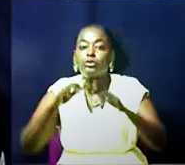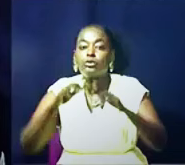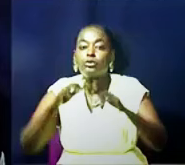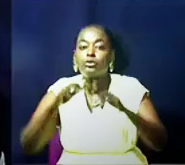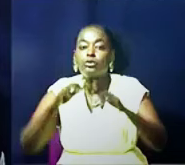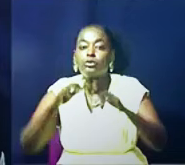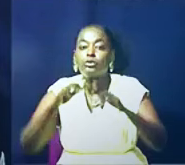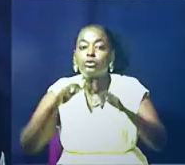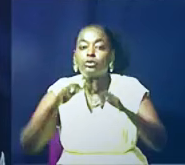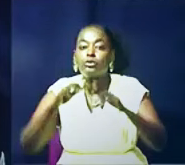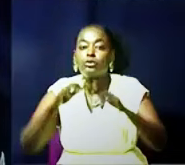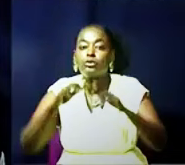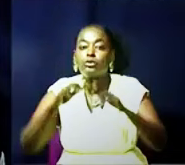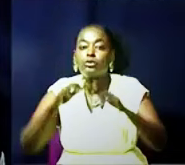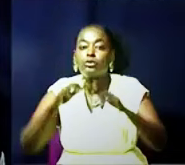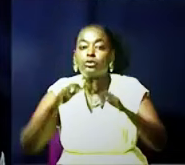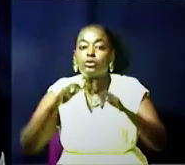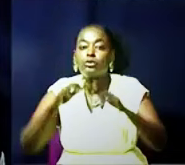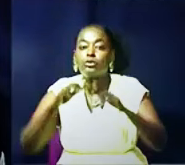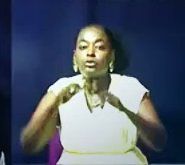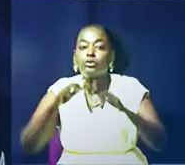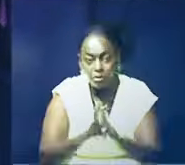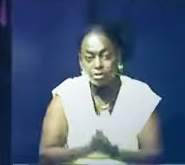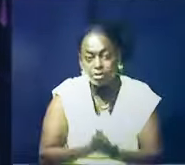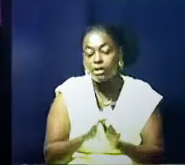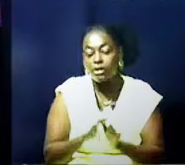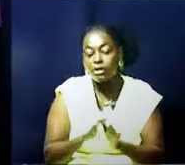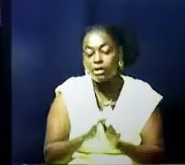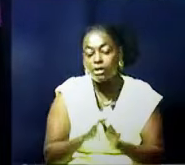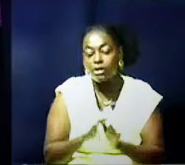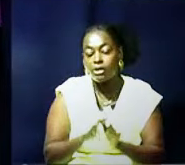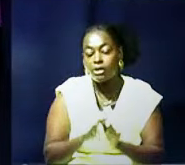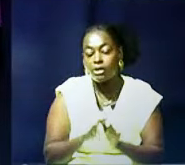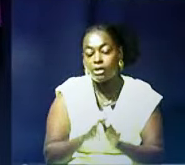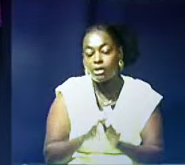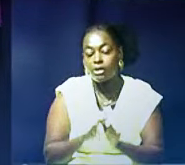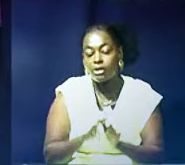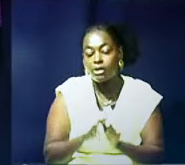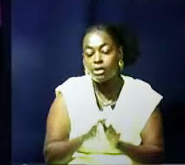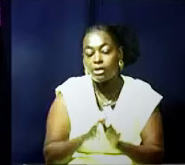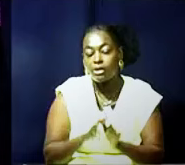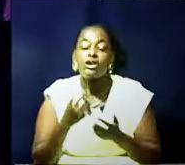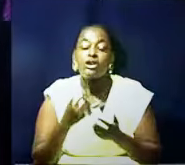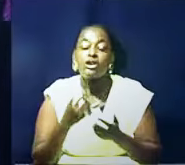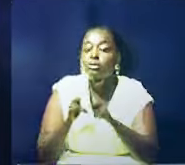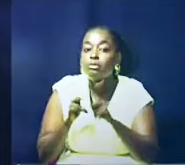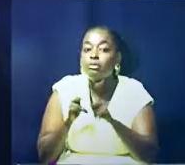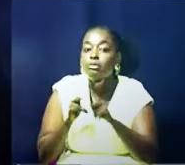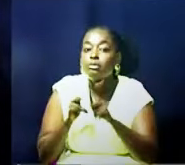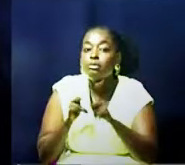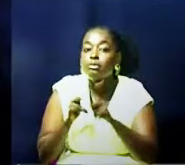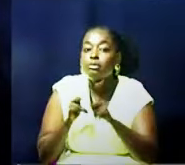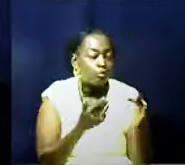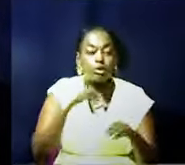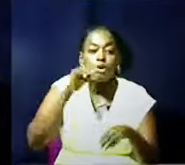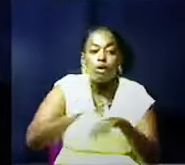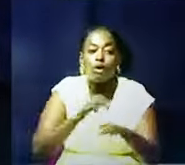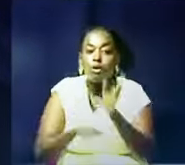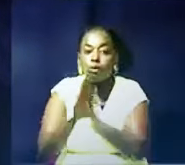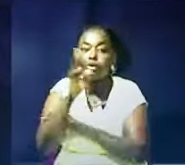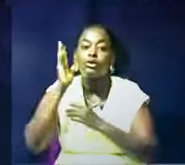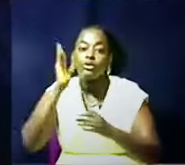strengths. That is why the Bible says that they that wait upon the Lord shall renew their strength. And in